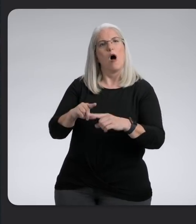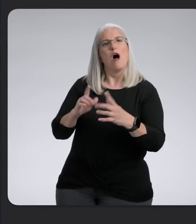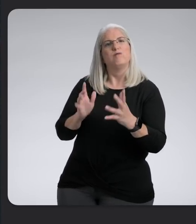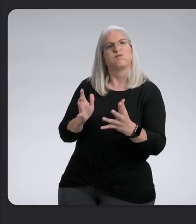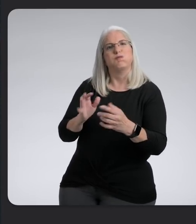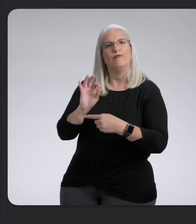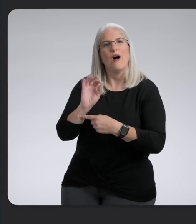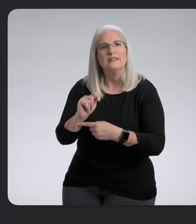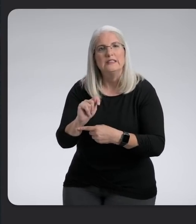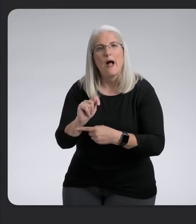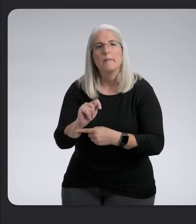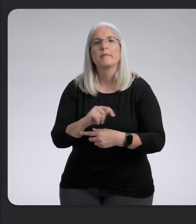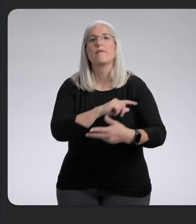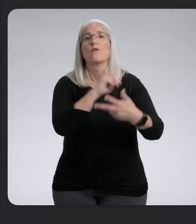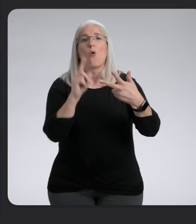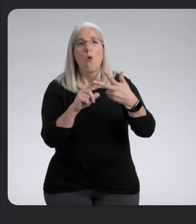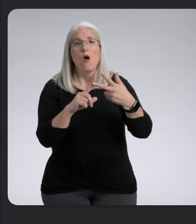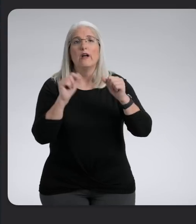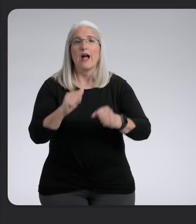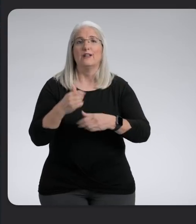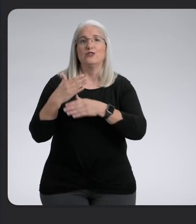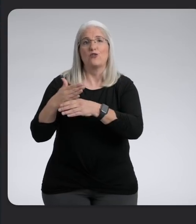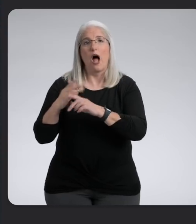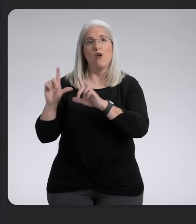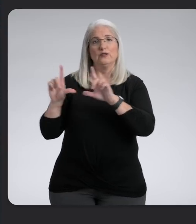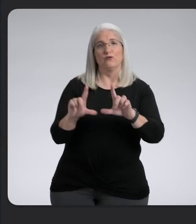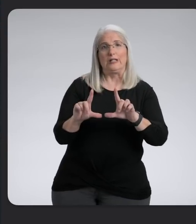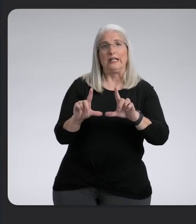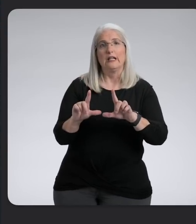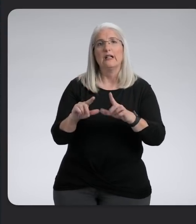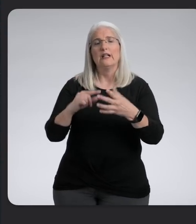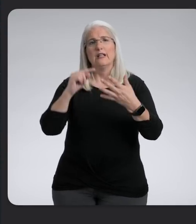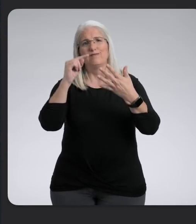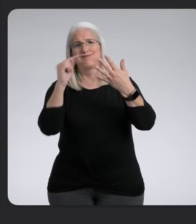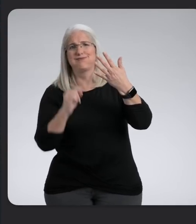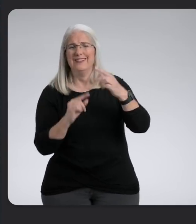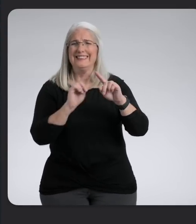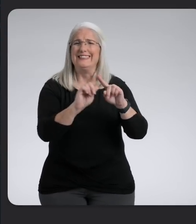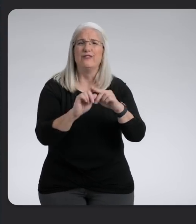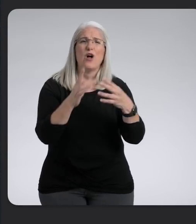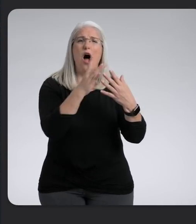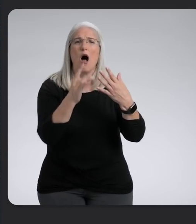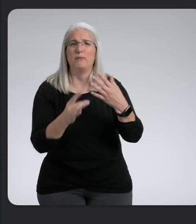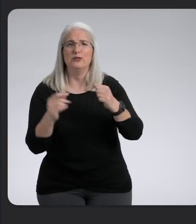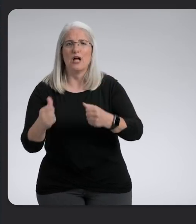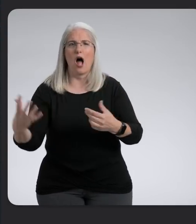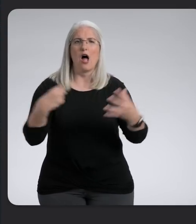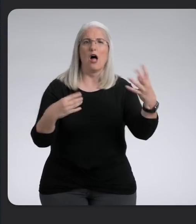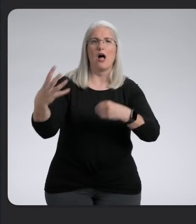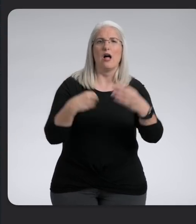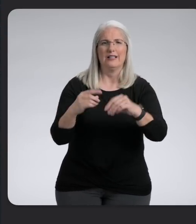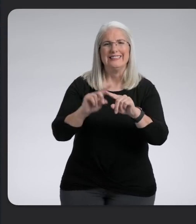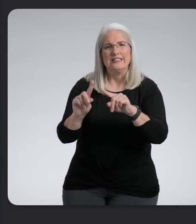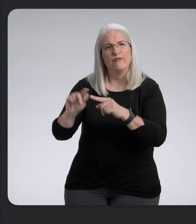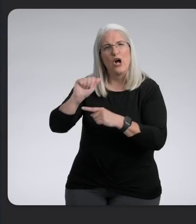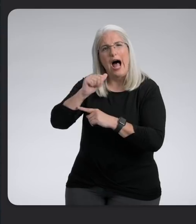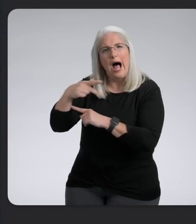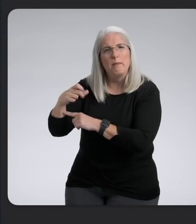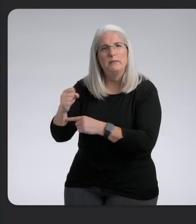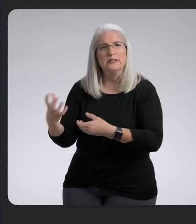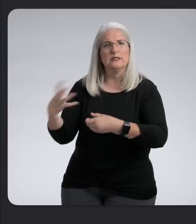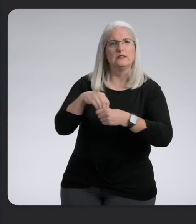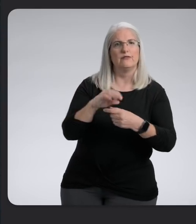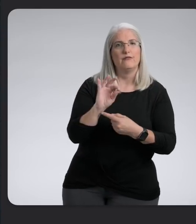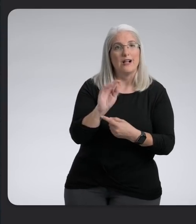And share your screen, giving you limitless possibilities for bringing apps right into your FaceTime calls. Let me show you how this